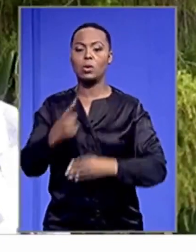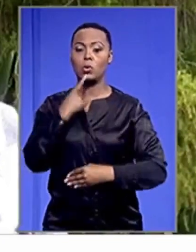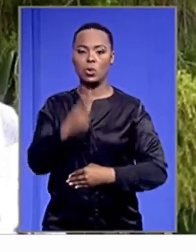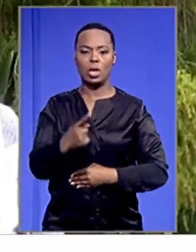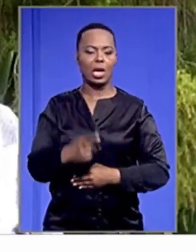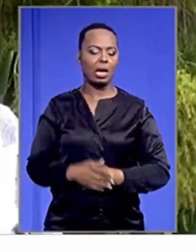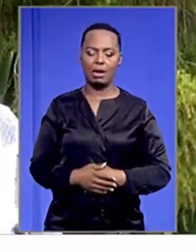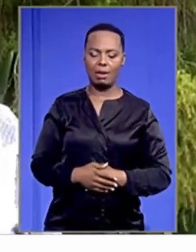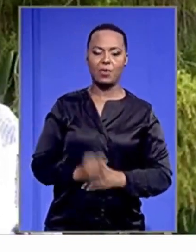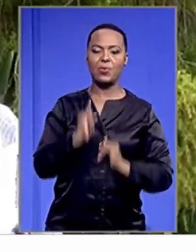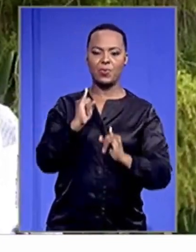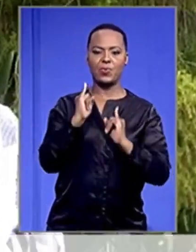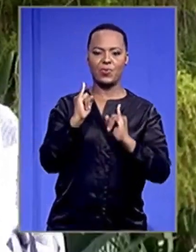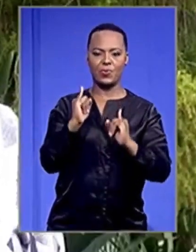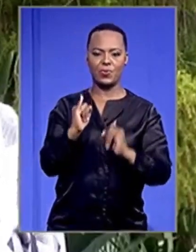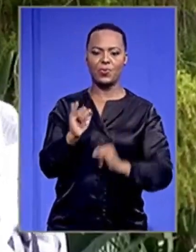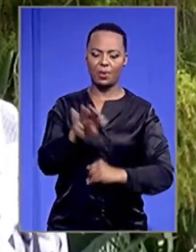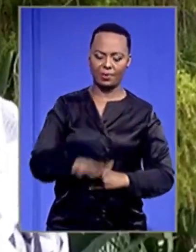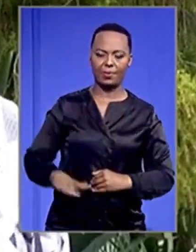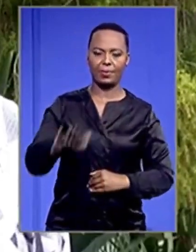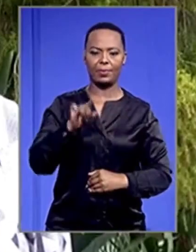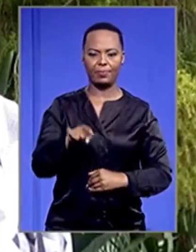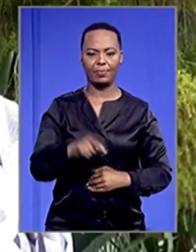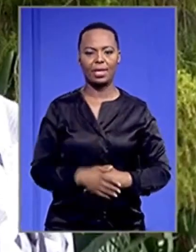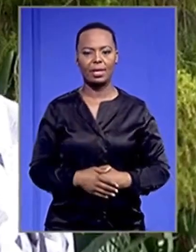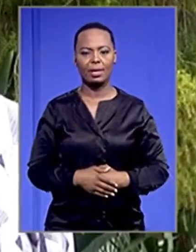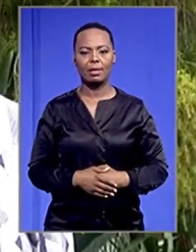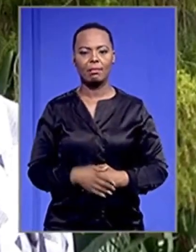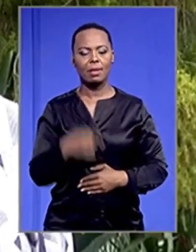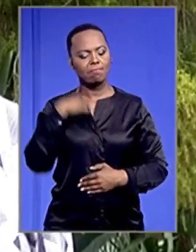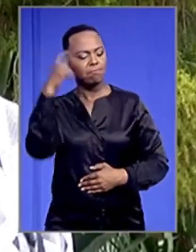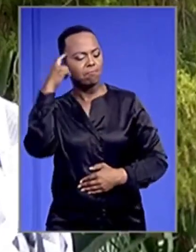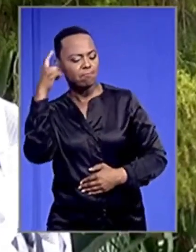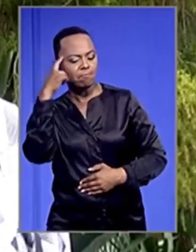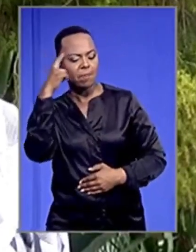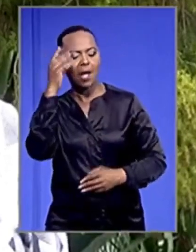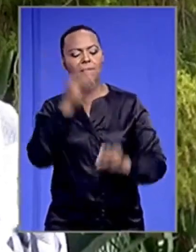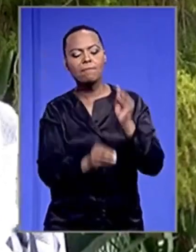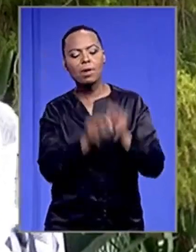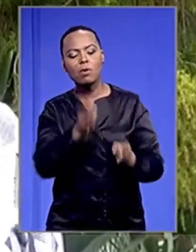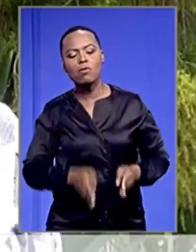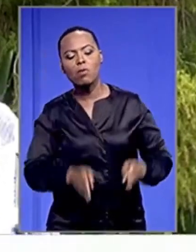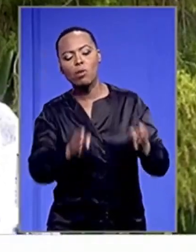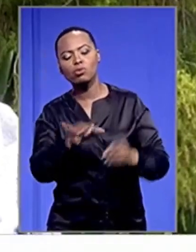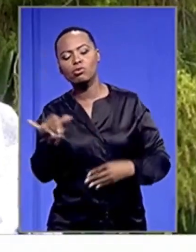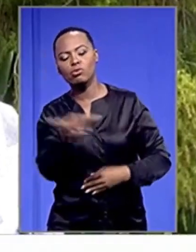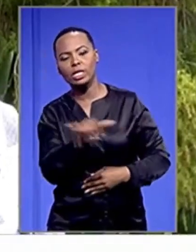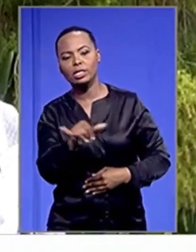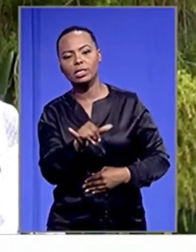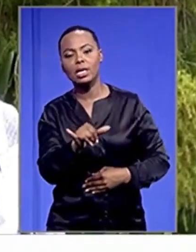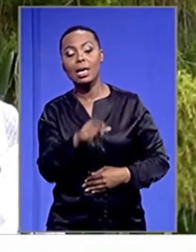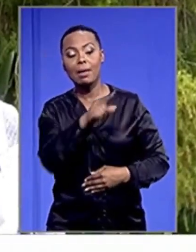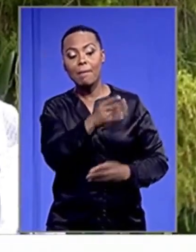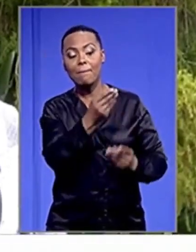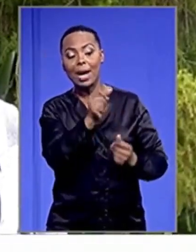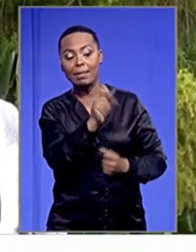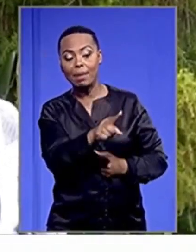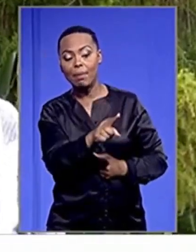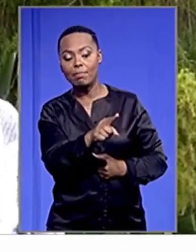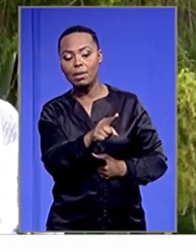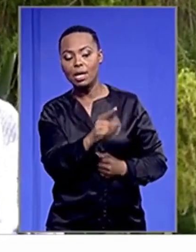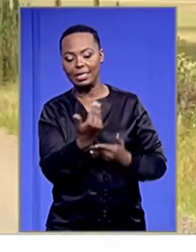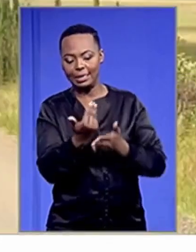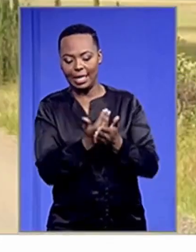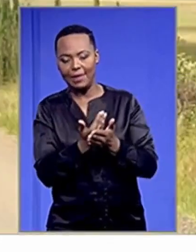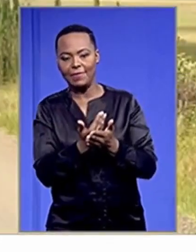of roads that we think that they can do, because they can save us money, and the money that we're supposed to do